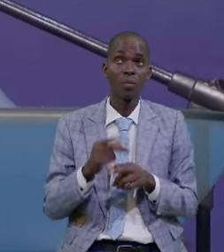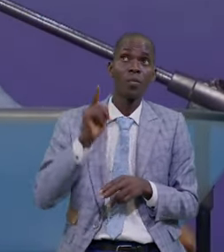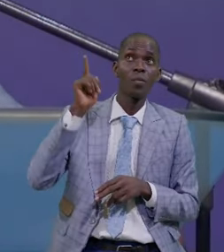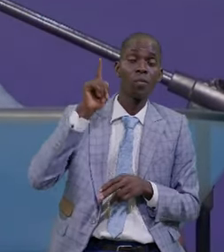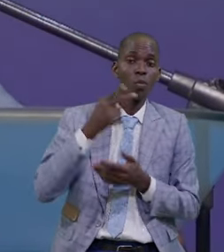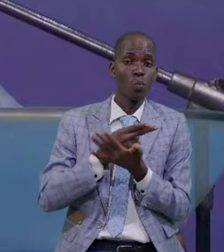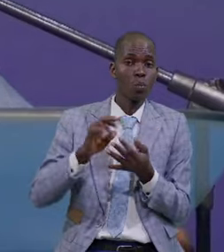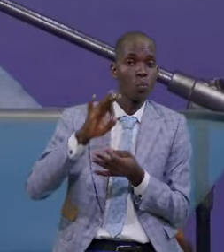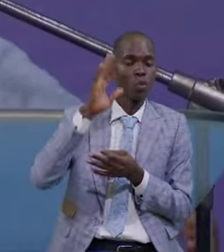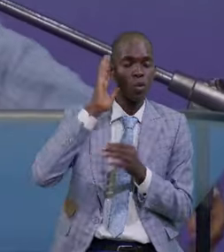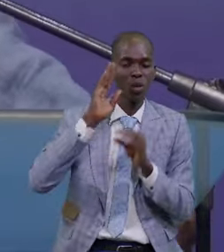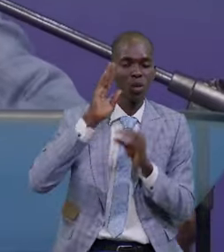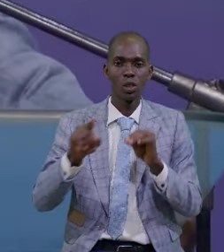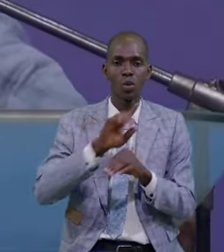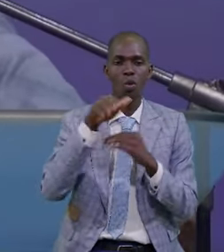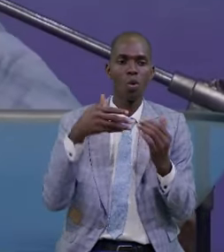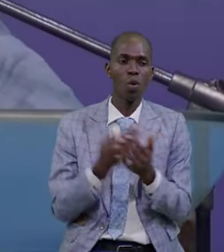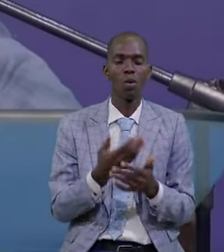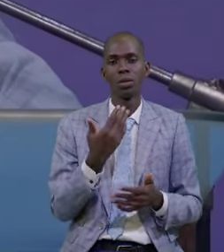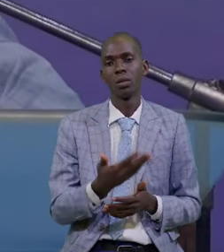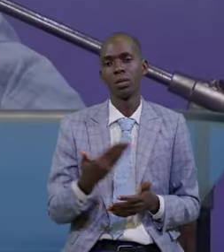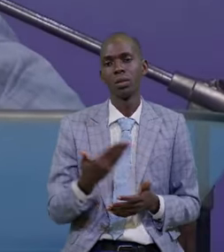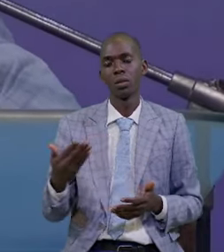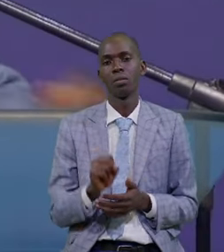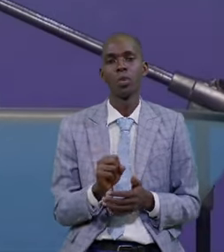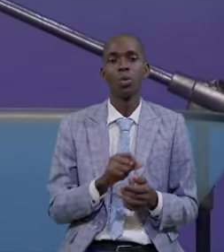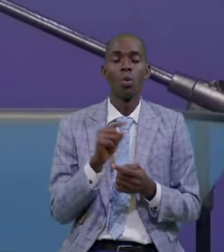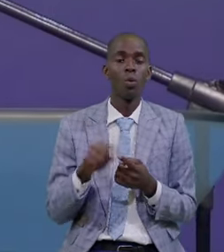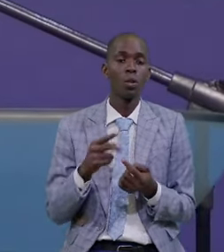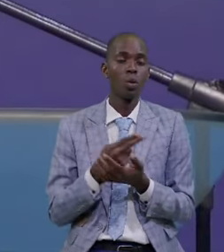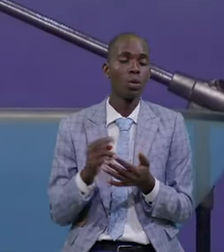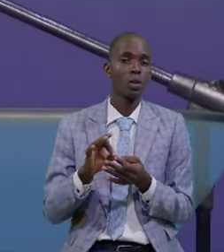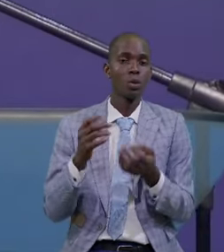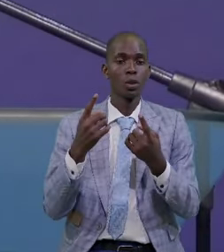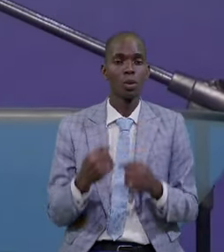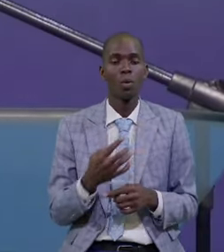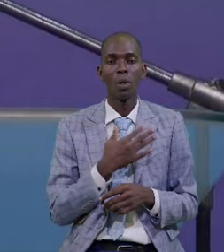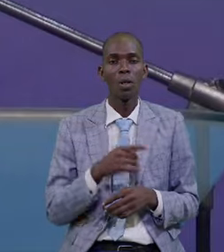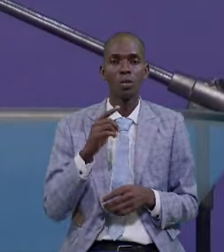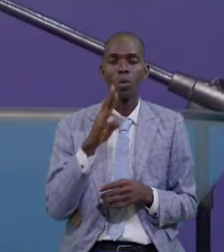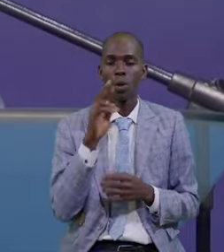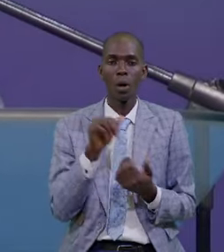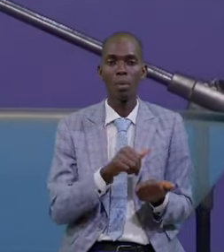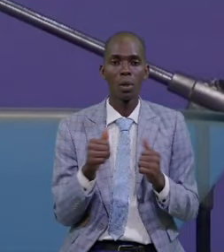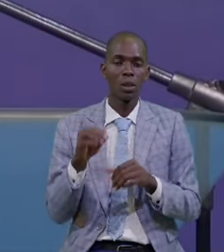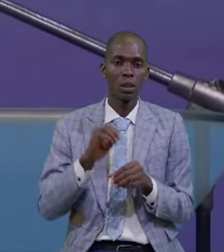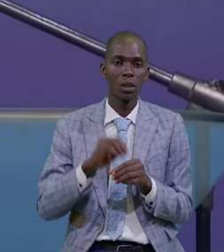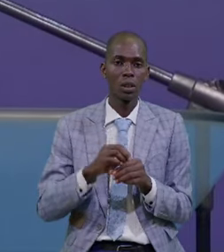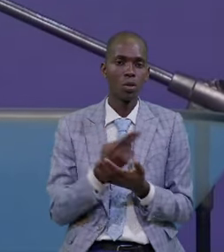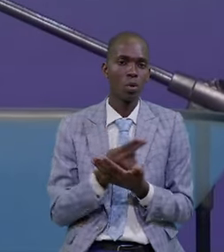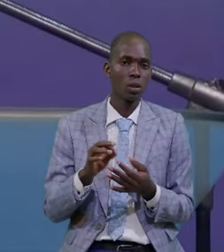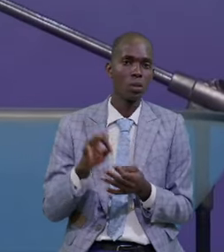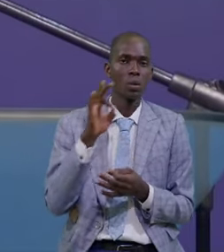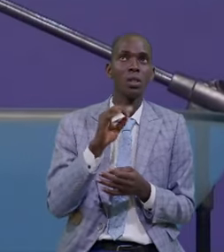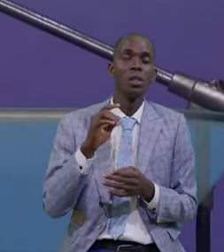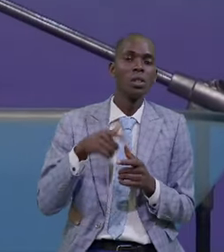all things. You see, when the Holy Ghost comes and you are baptized in the Holy Ghost, he resides in